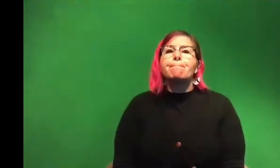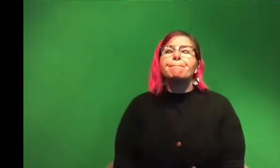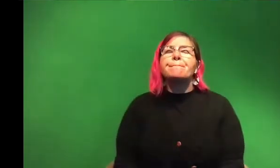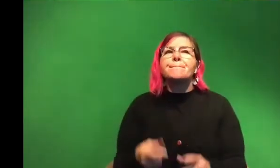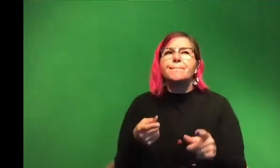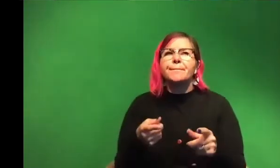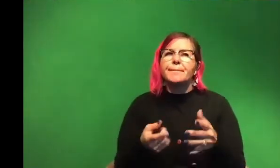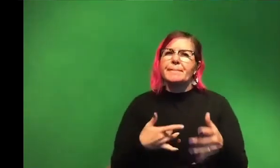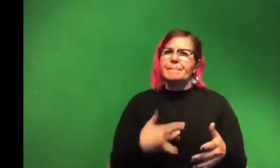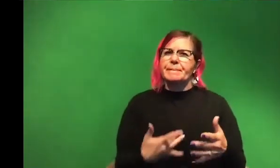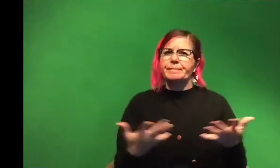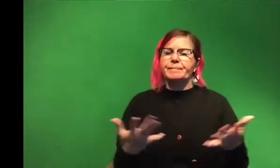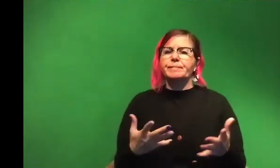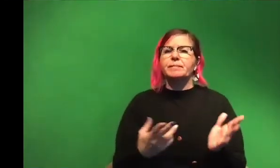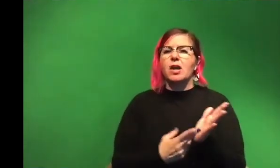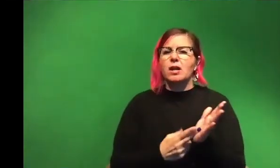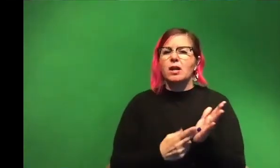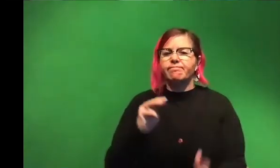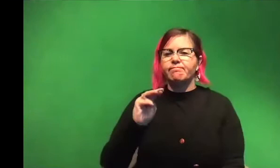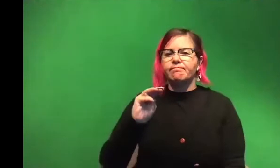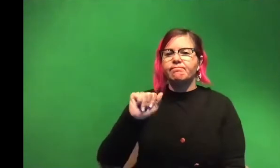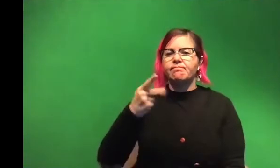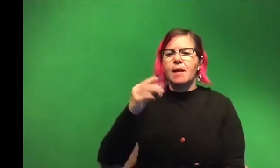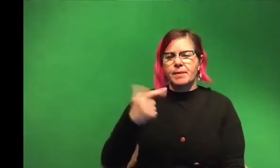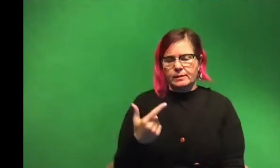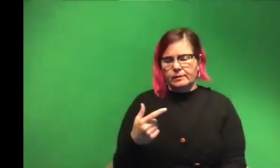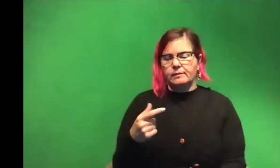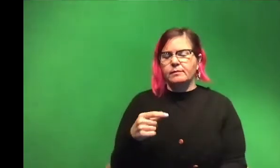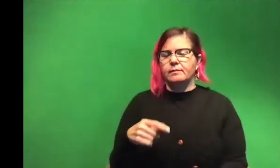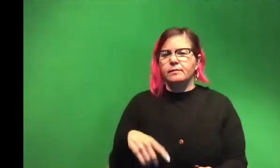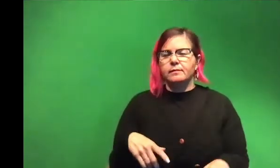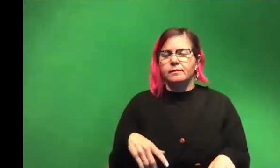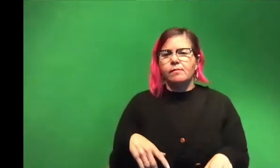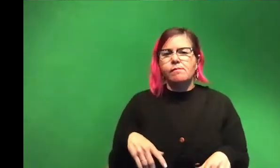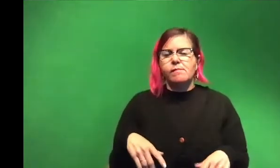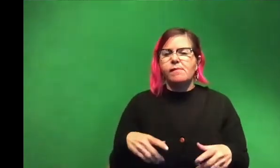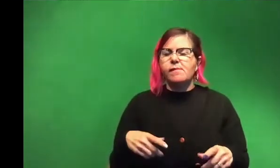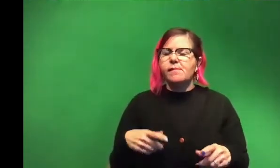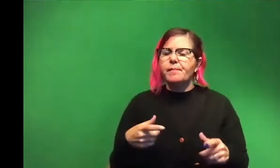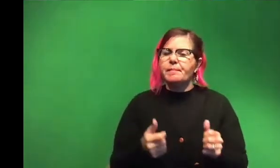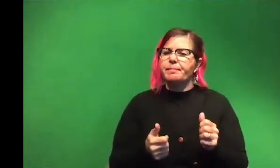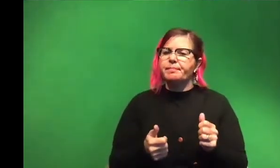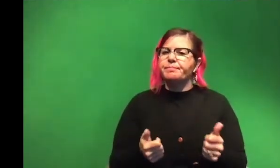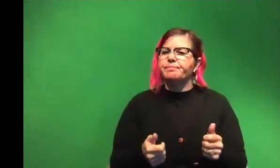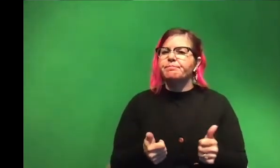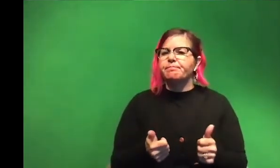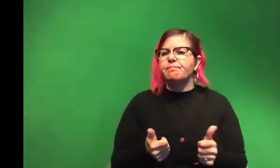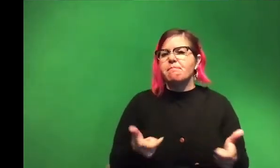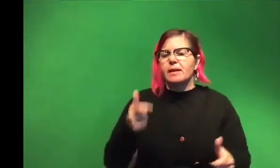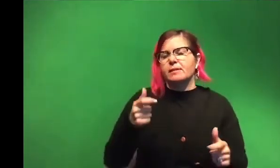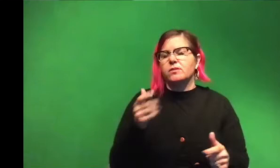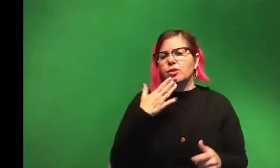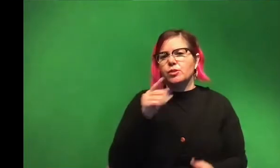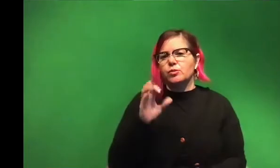that we do would honestly be mapping. That's one of our biggest types of missions, just because that's a really good tool that we can give